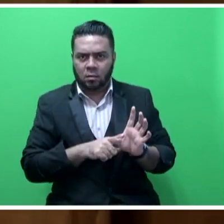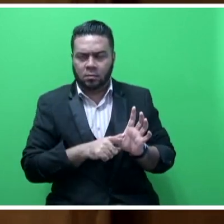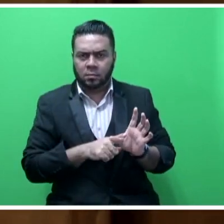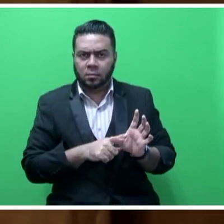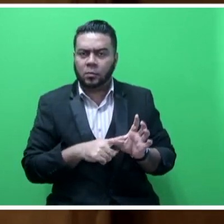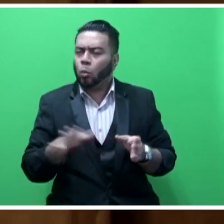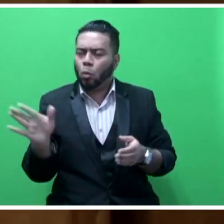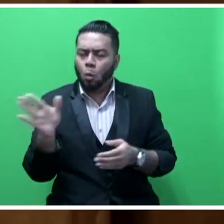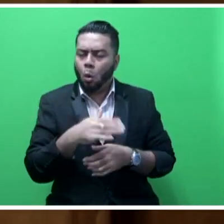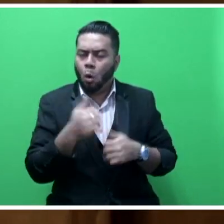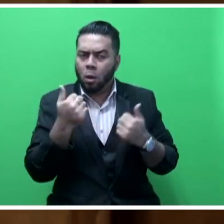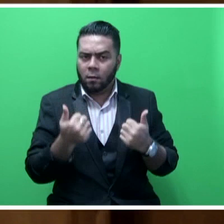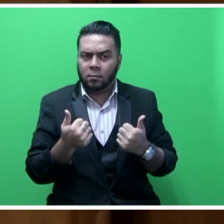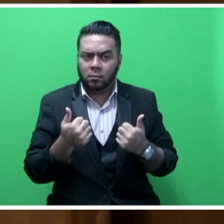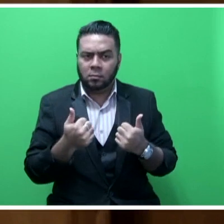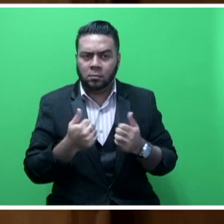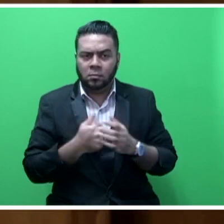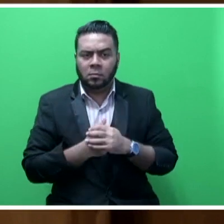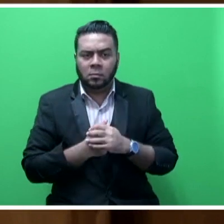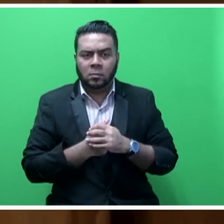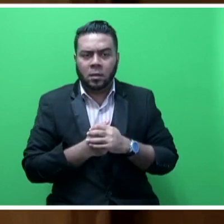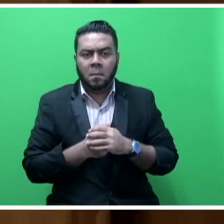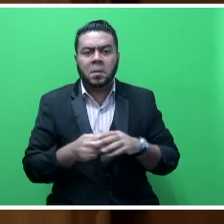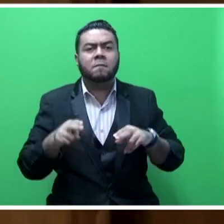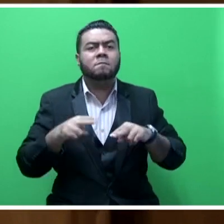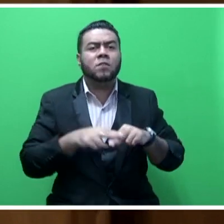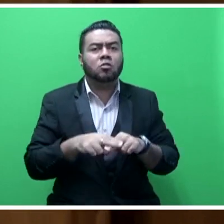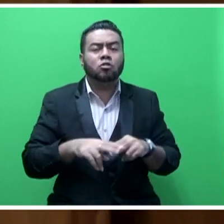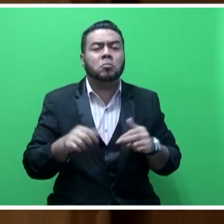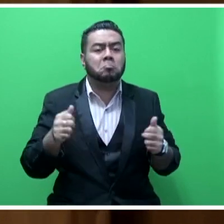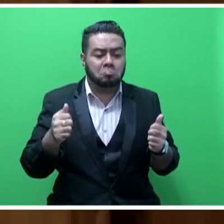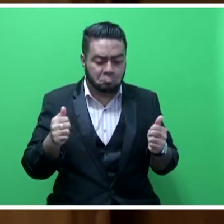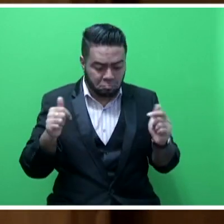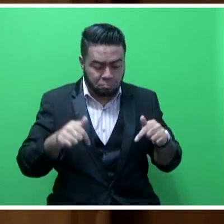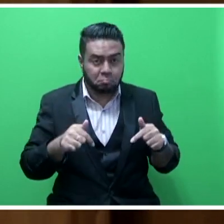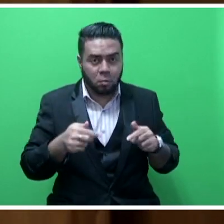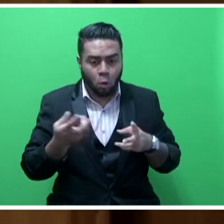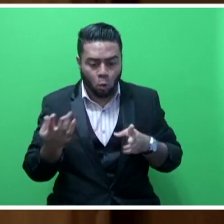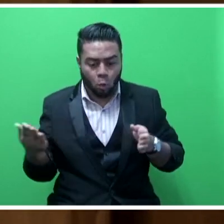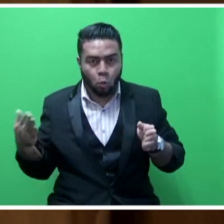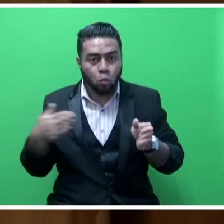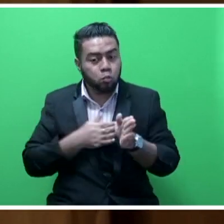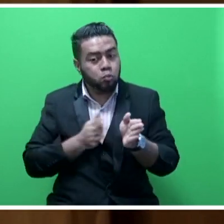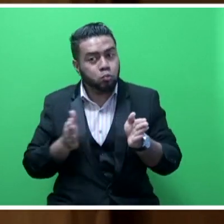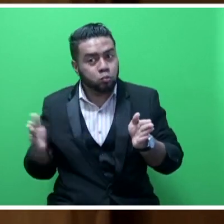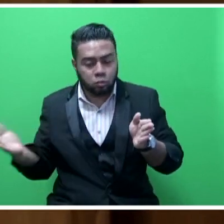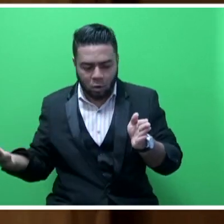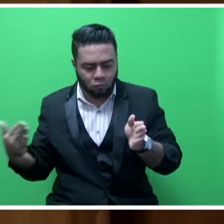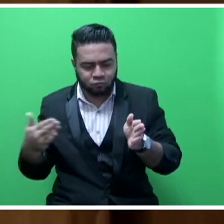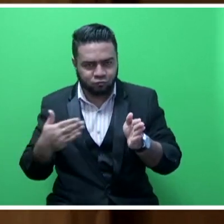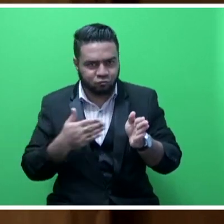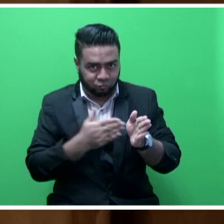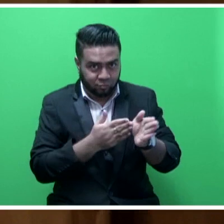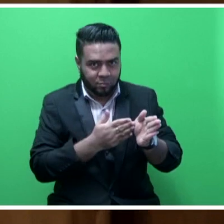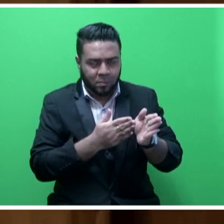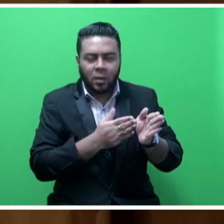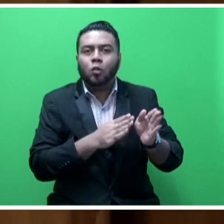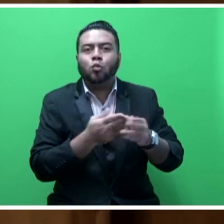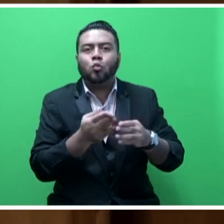play in bringing Fiji back to the road to economic recovery.